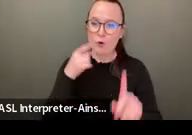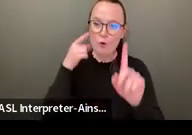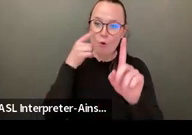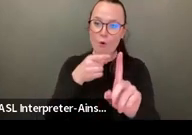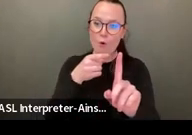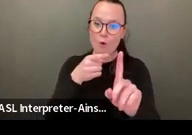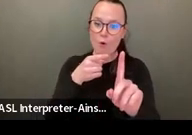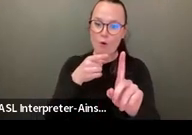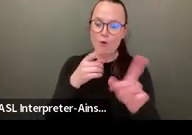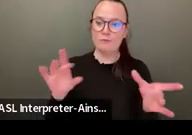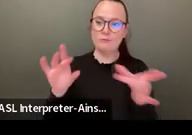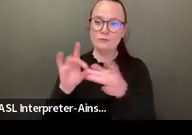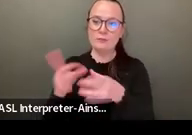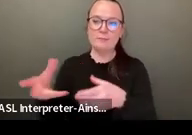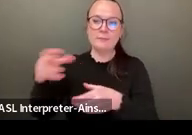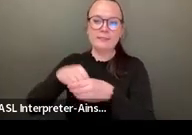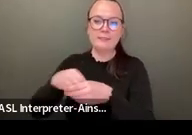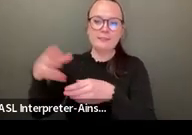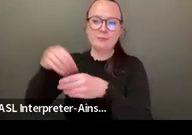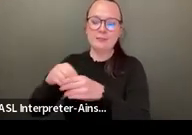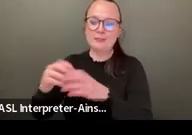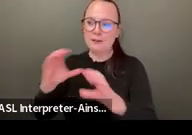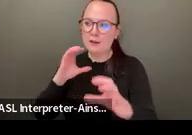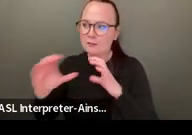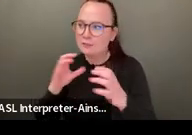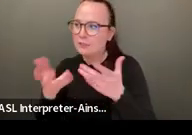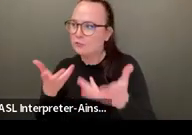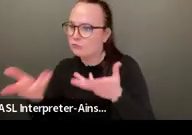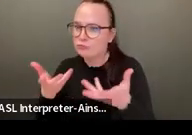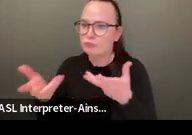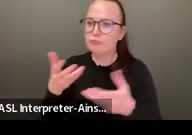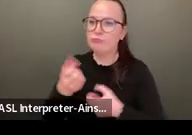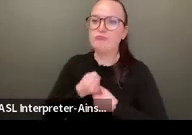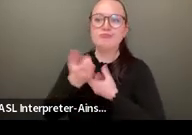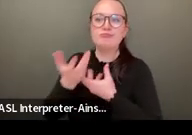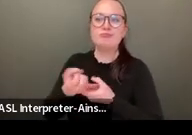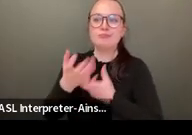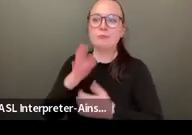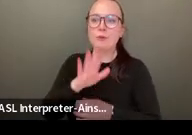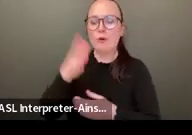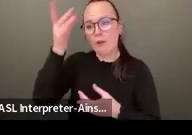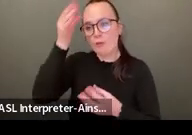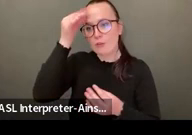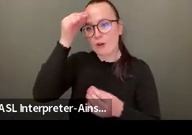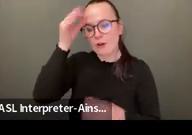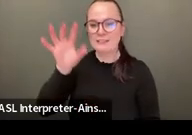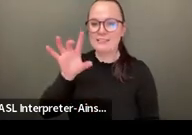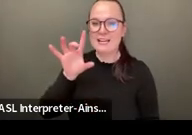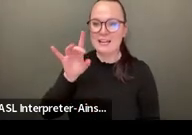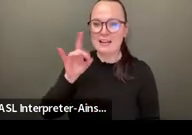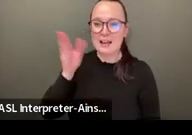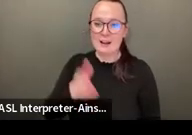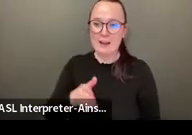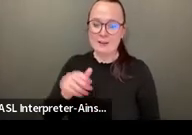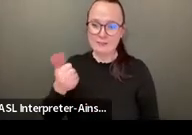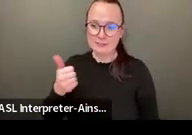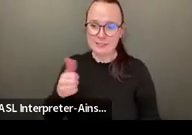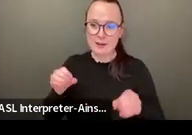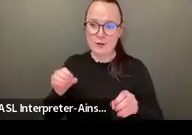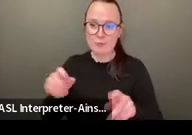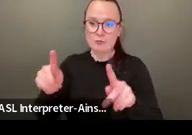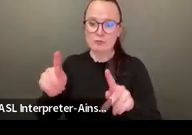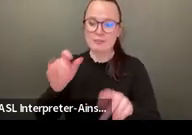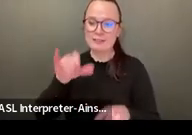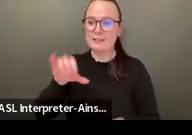around participating in conversations and expressing her own thoughts in 8 out of 10 opportunities. And the citation there is linked